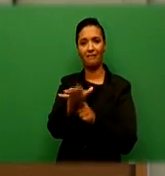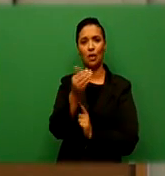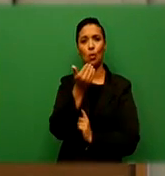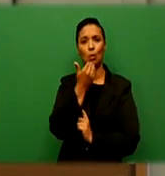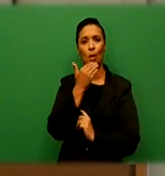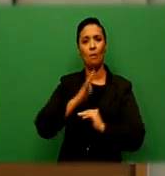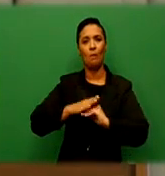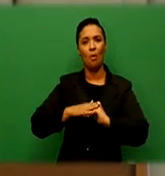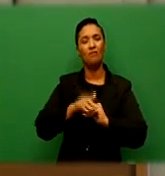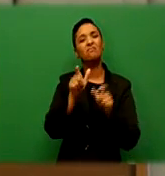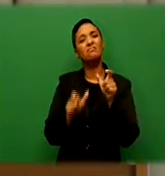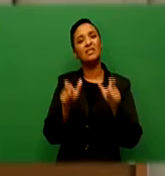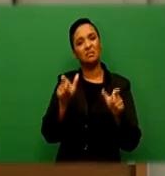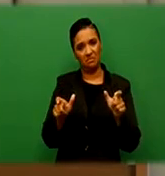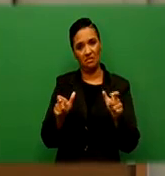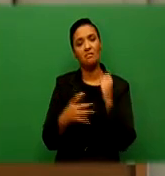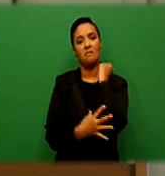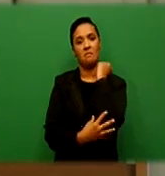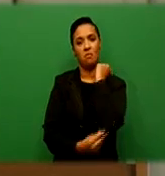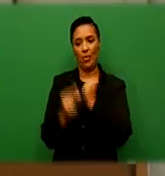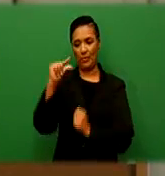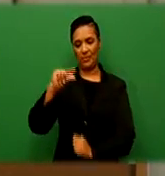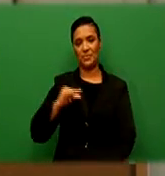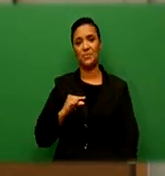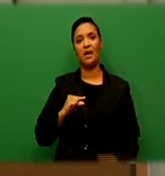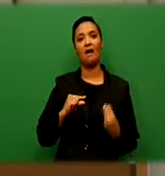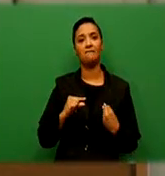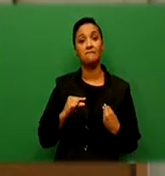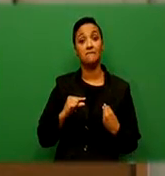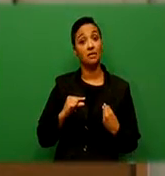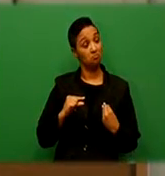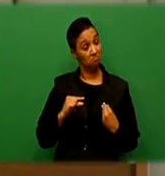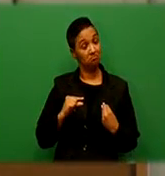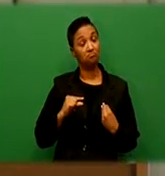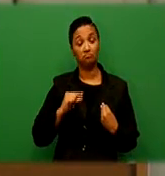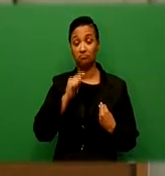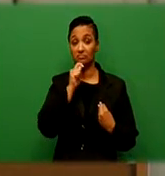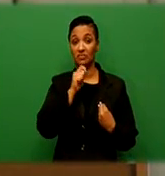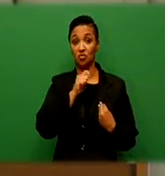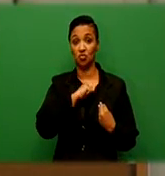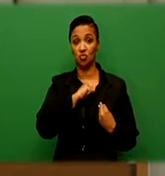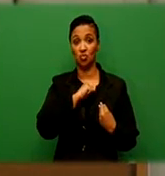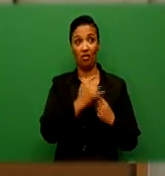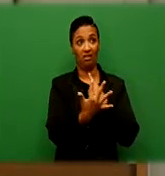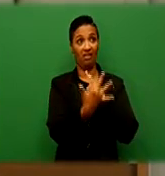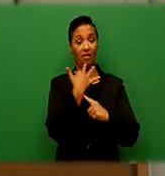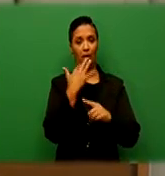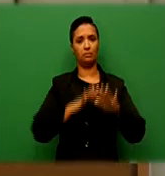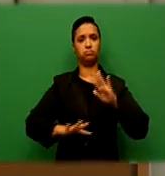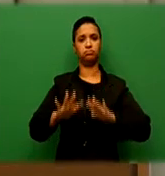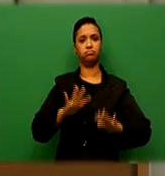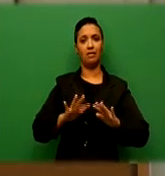monetary authorities or as fiscal authorities, that inflation hurts the poor more than